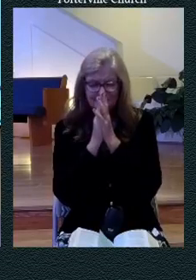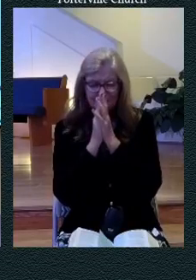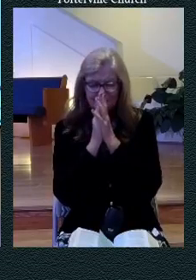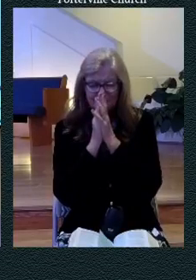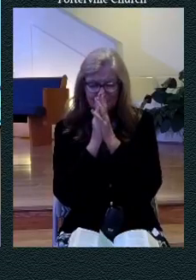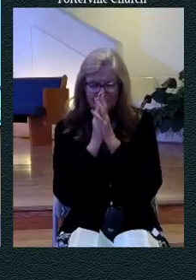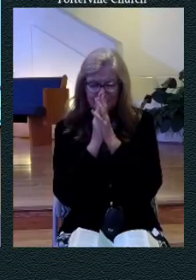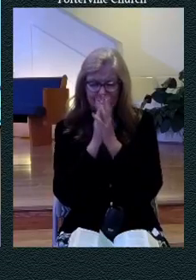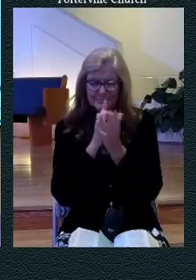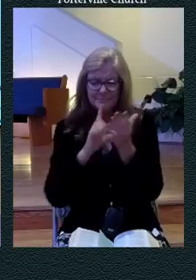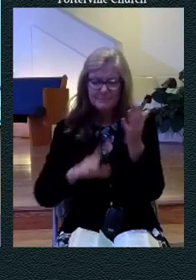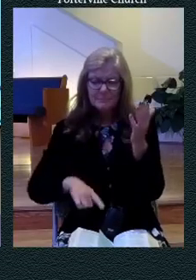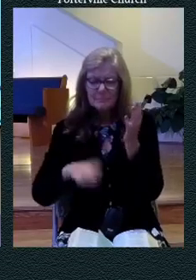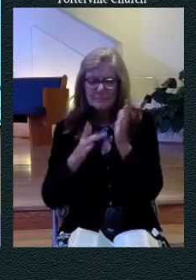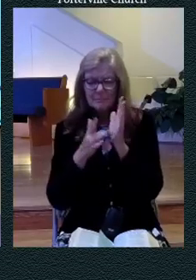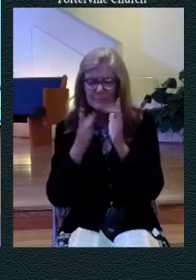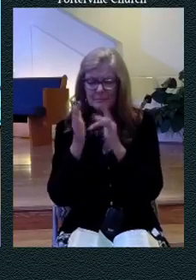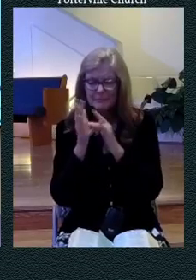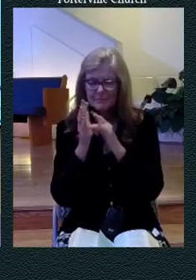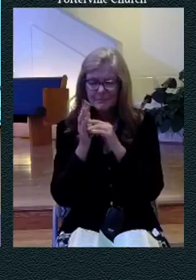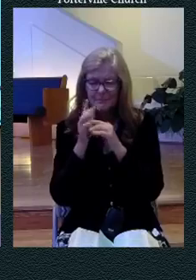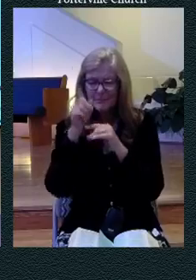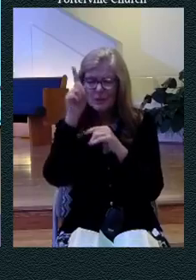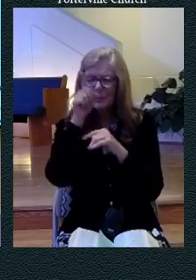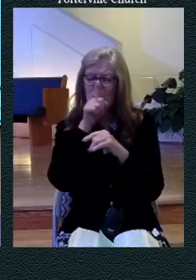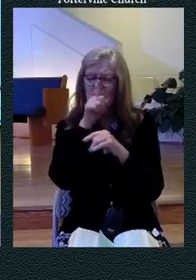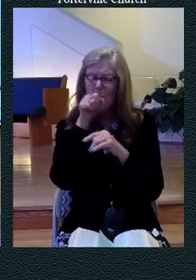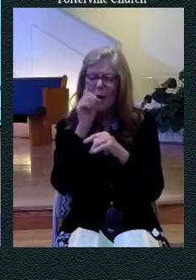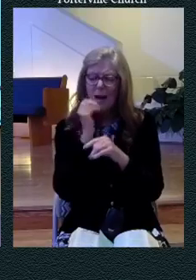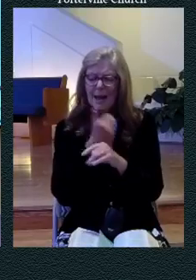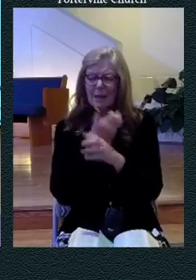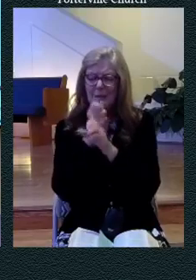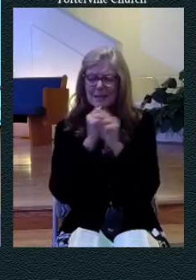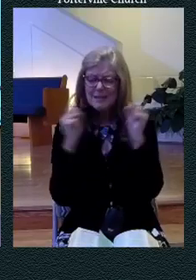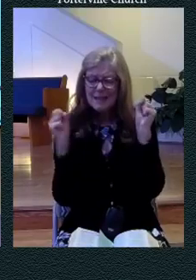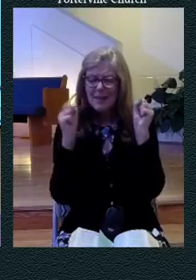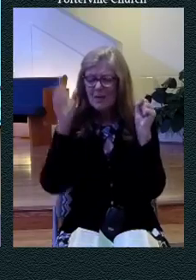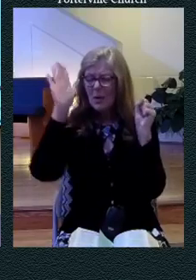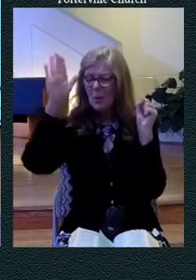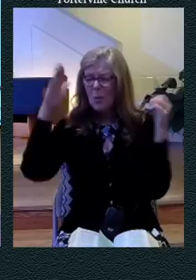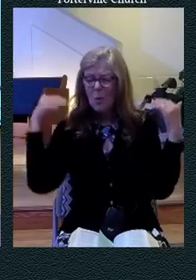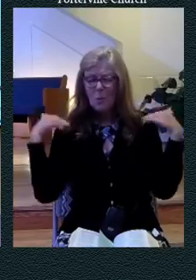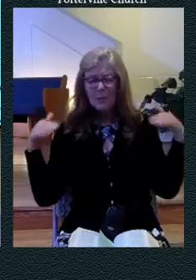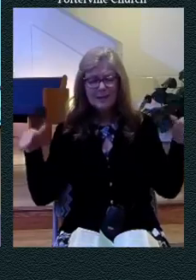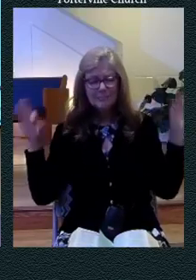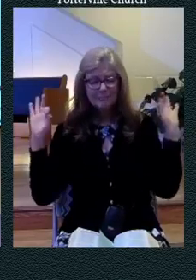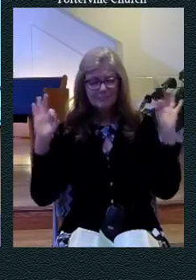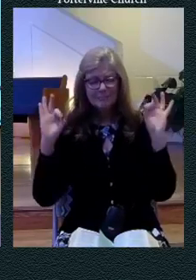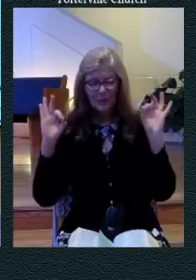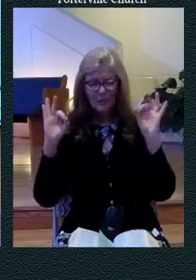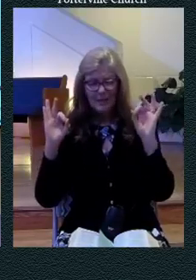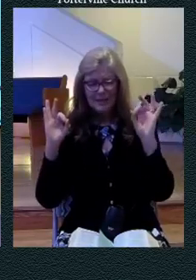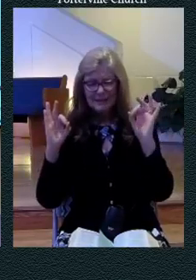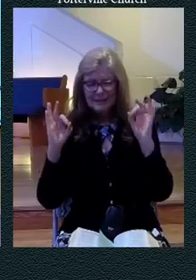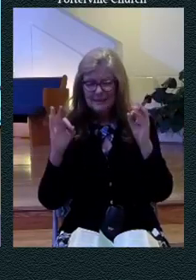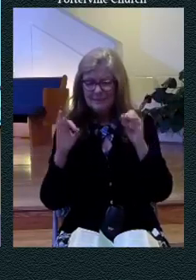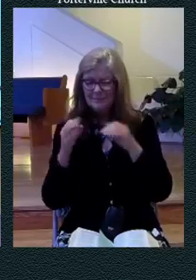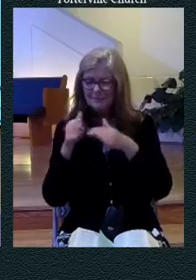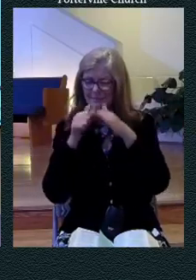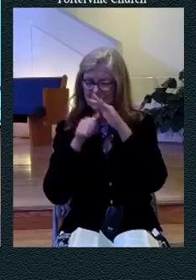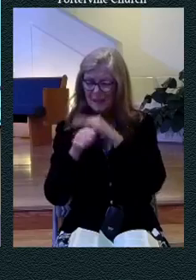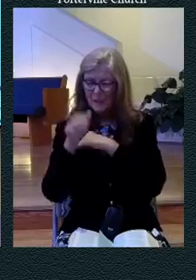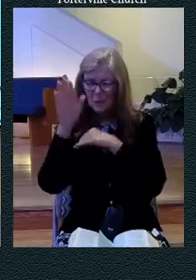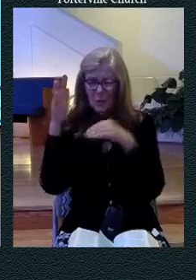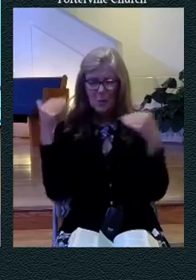Lord Jesus, You are our refuge, and Your wings are perfect. To take refuge there, there is